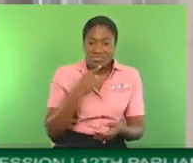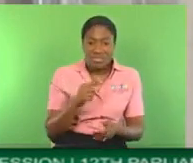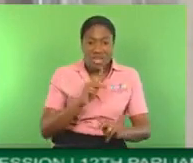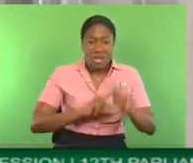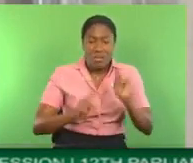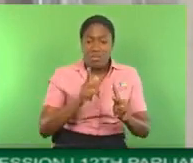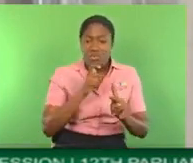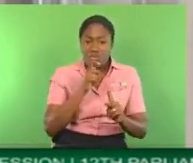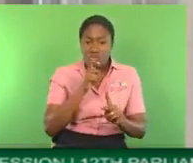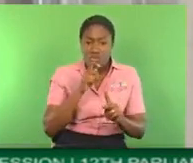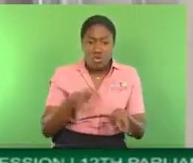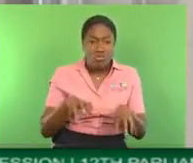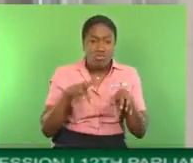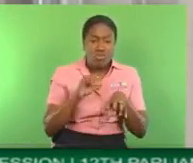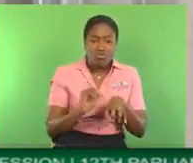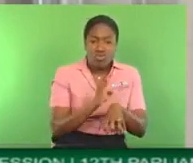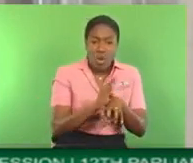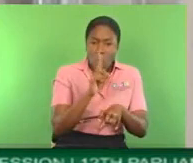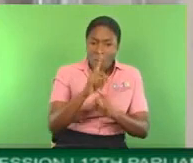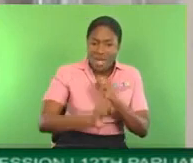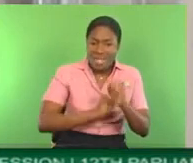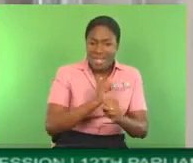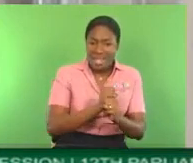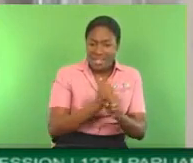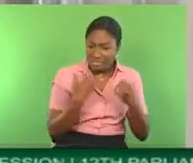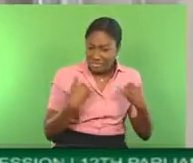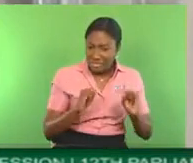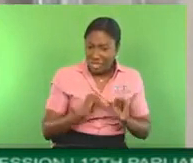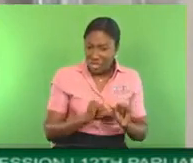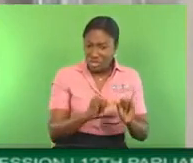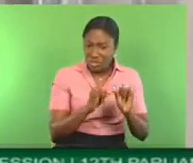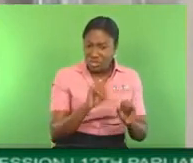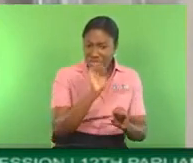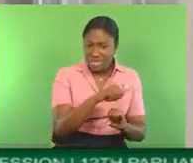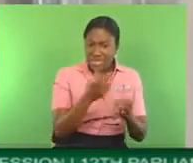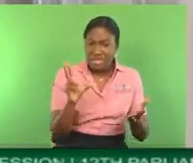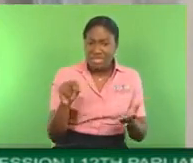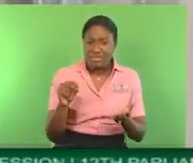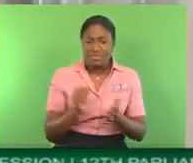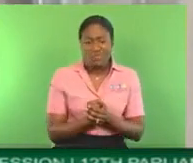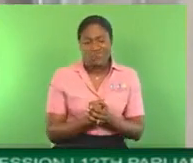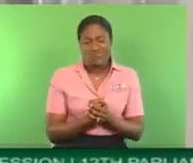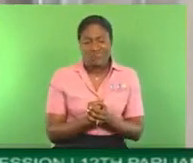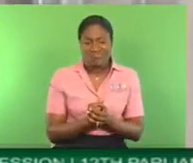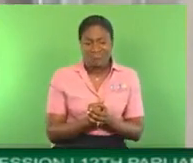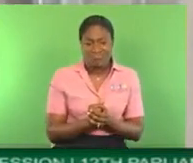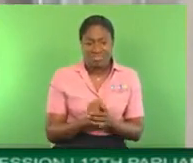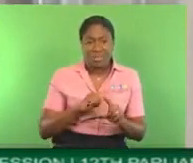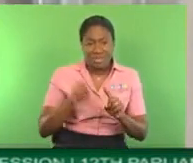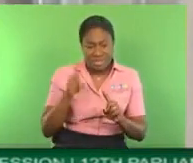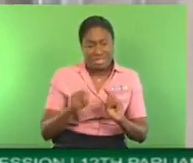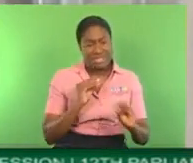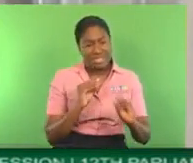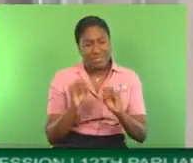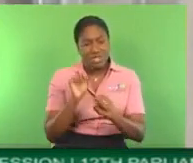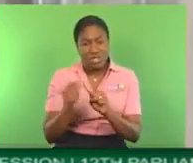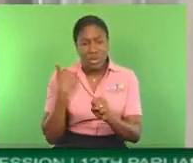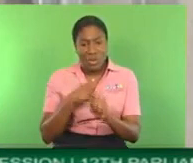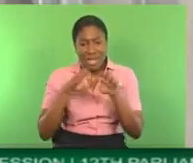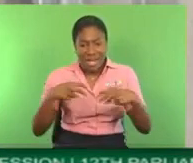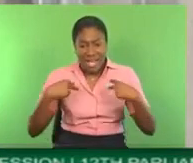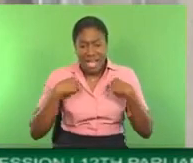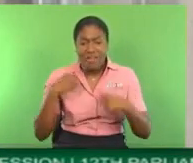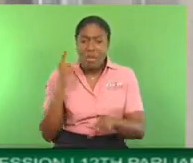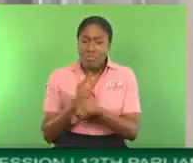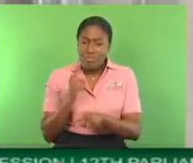am asking if this still continues or this has to be rectified in a way so that we can have proper